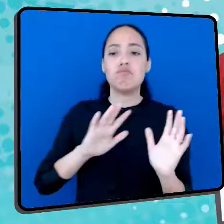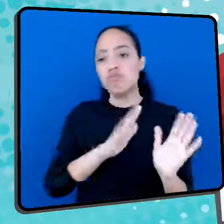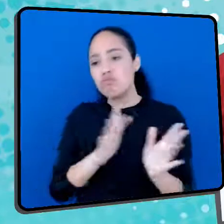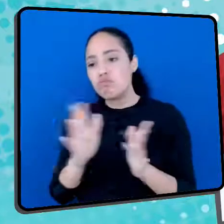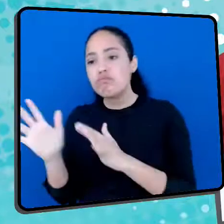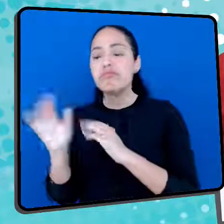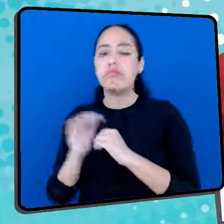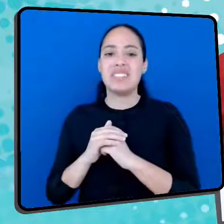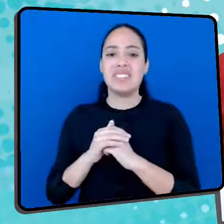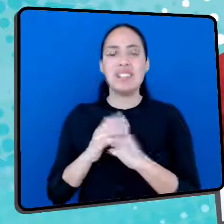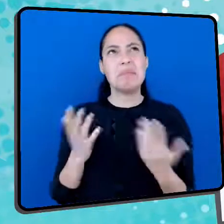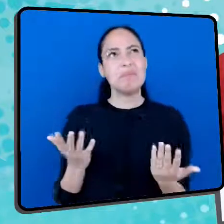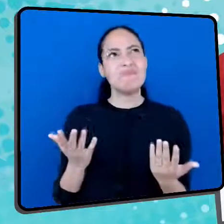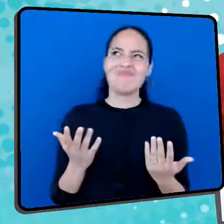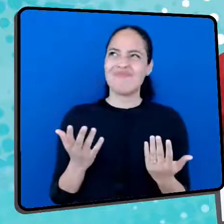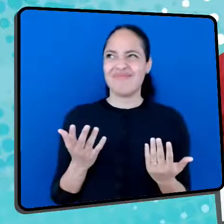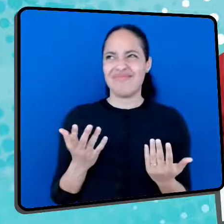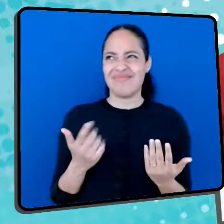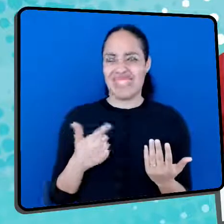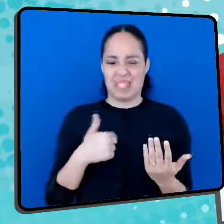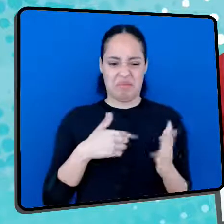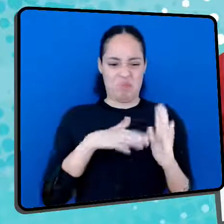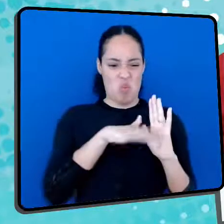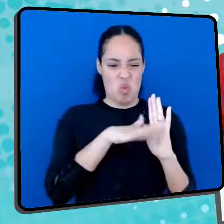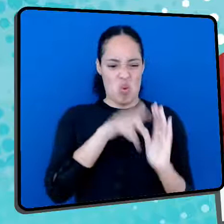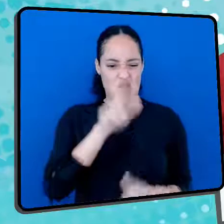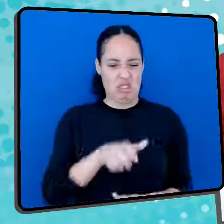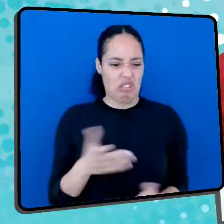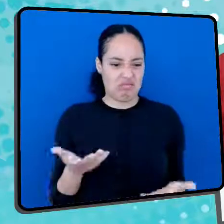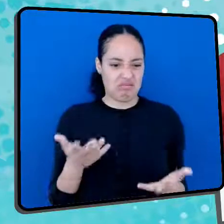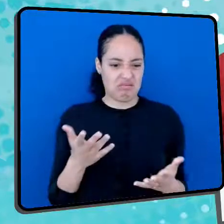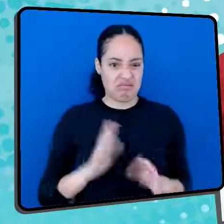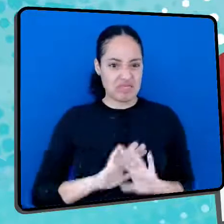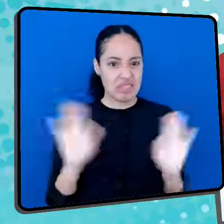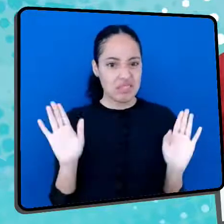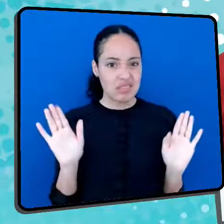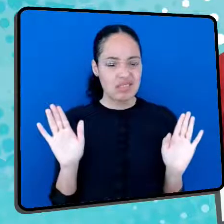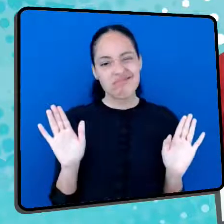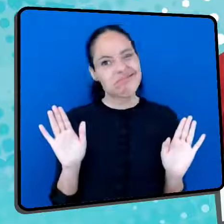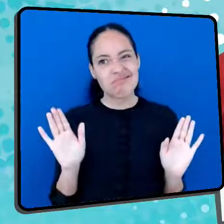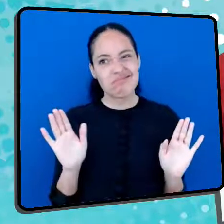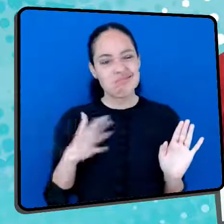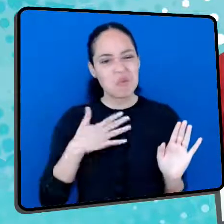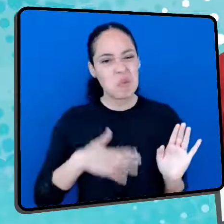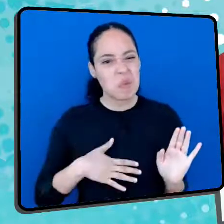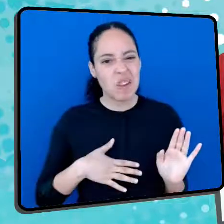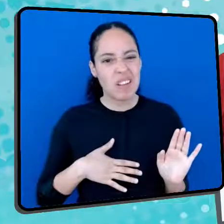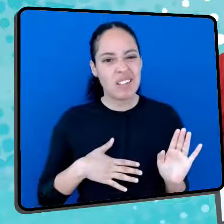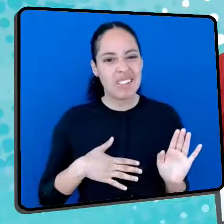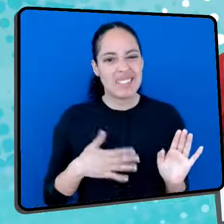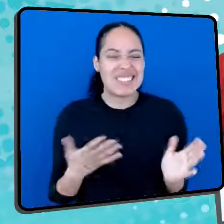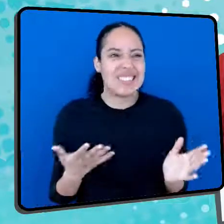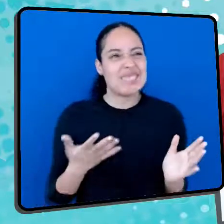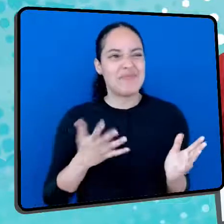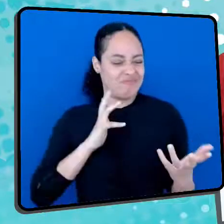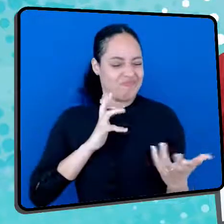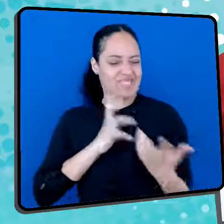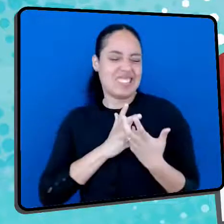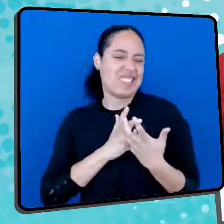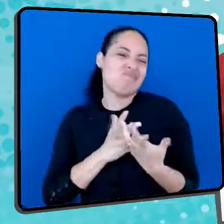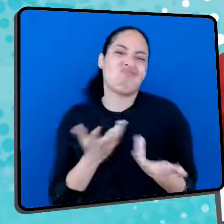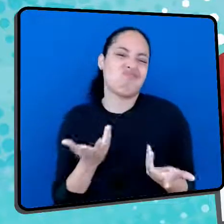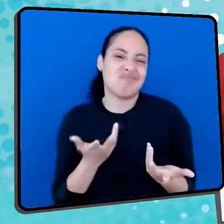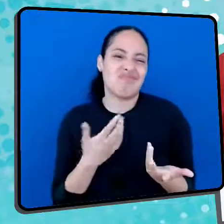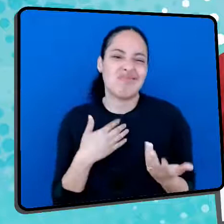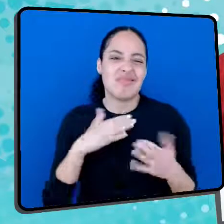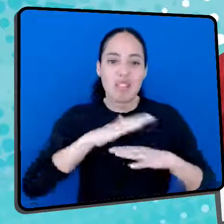just a programmer. I don't want to spend my life with it's just not me, sitting in front of the computer